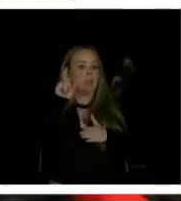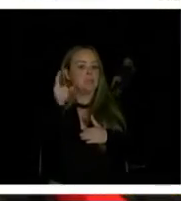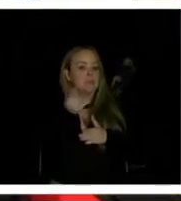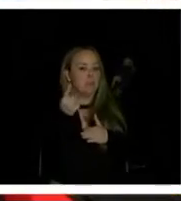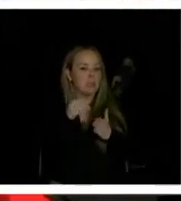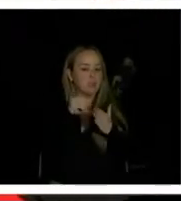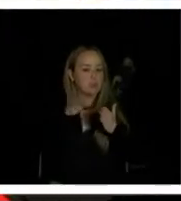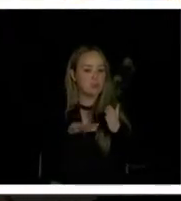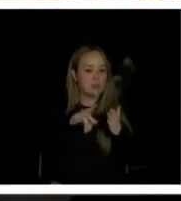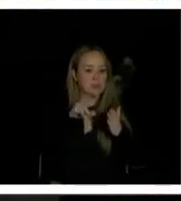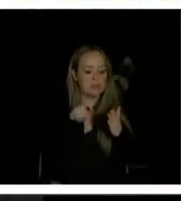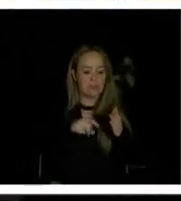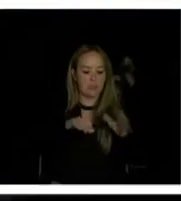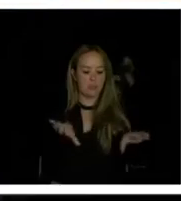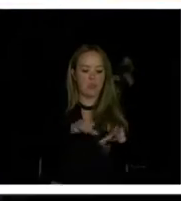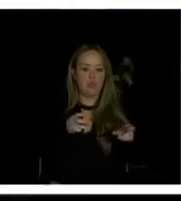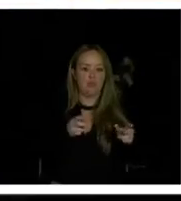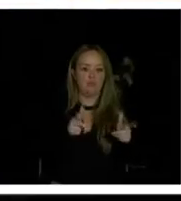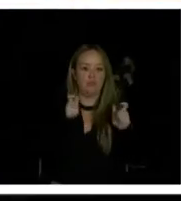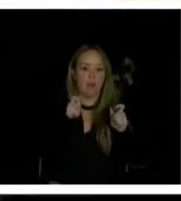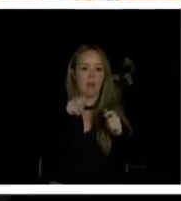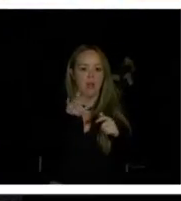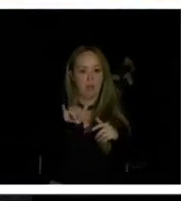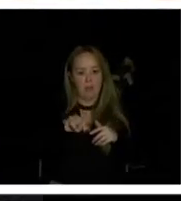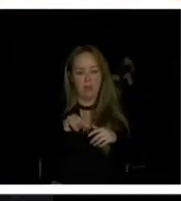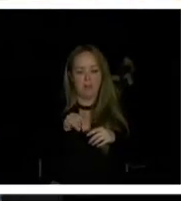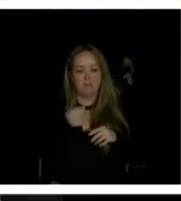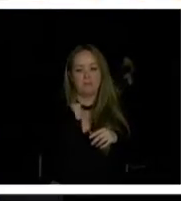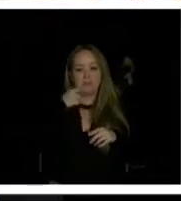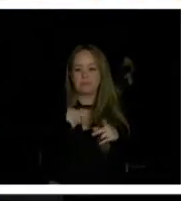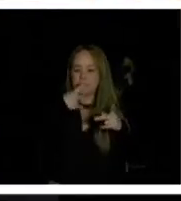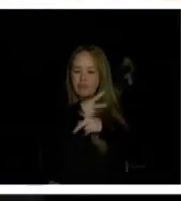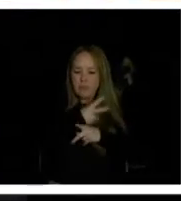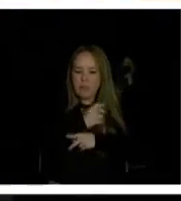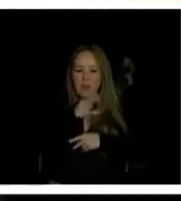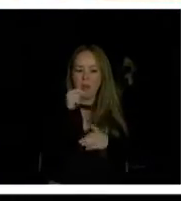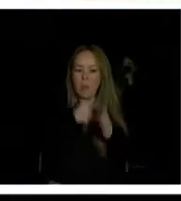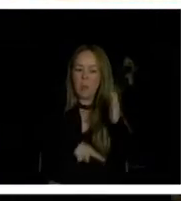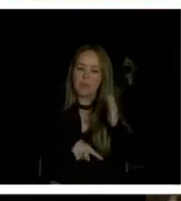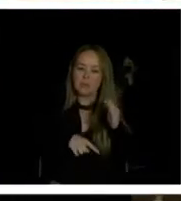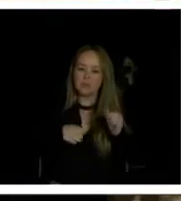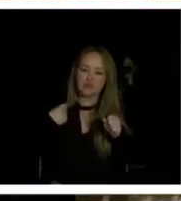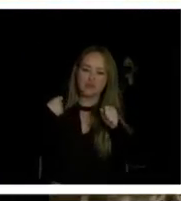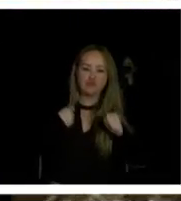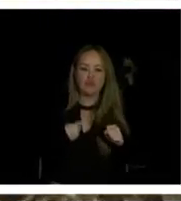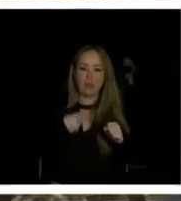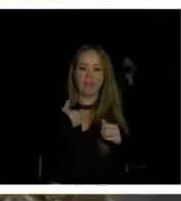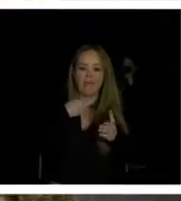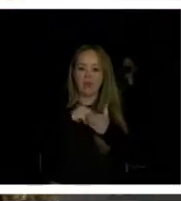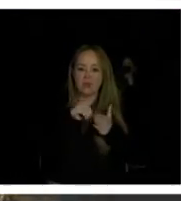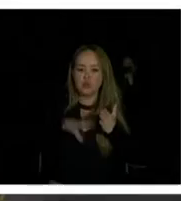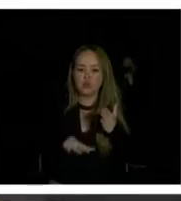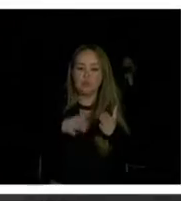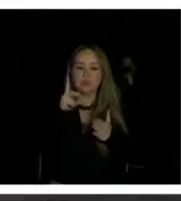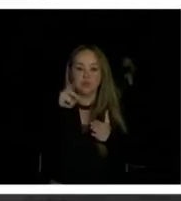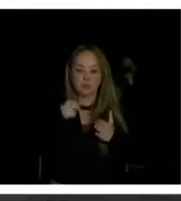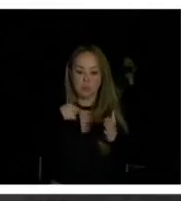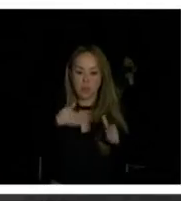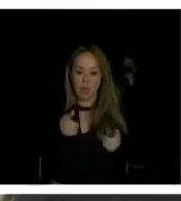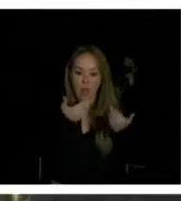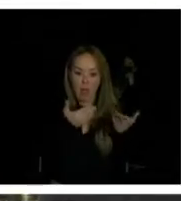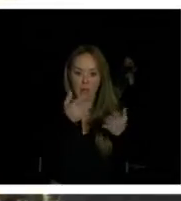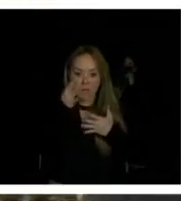student wants to do in the immediate. So we need to figure out what are the strengths of all of our students, and do we offer